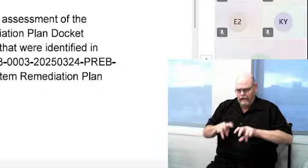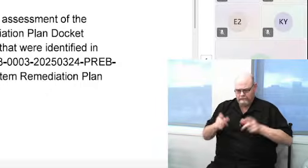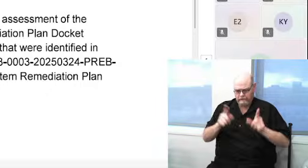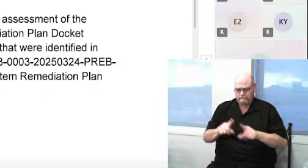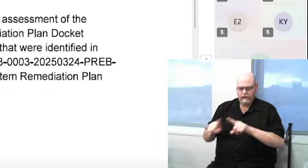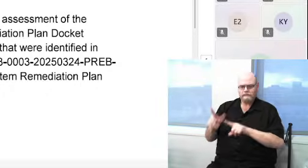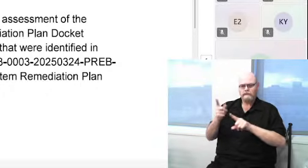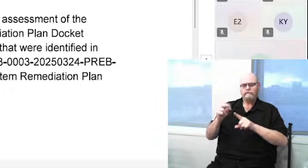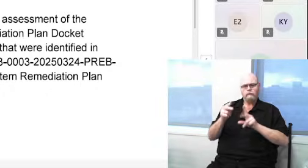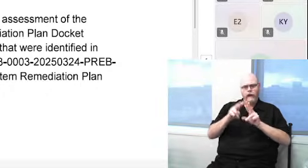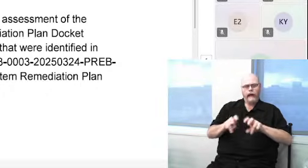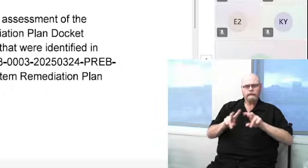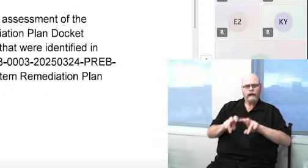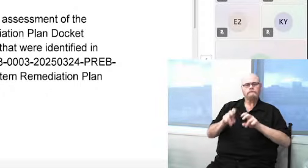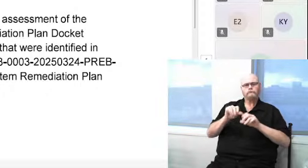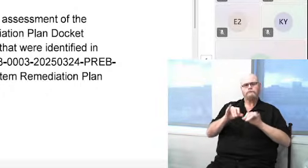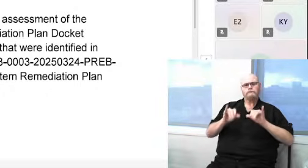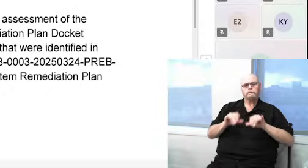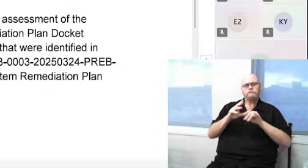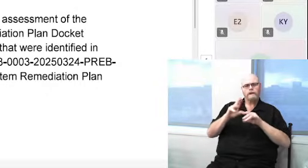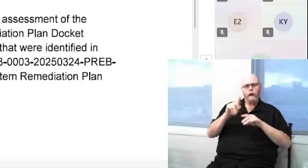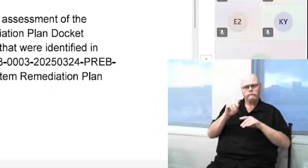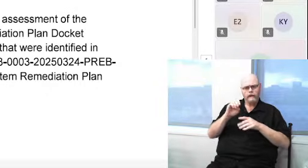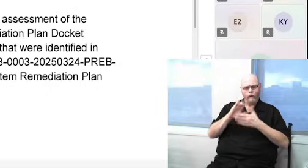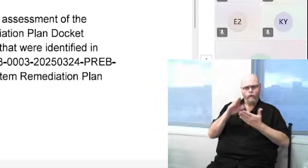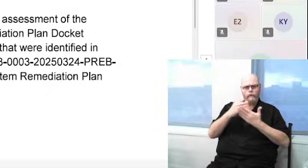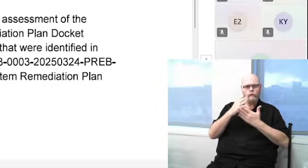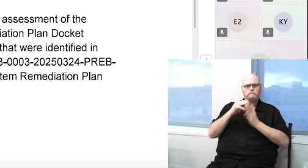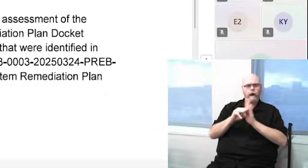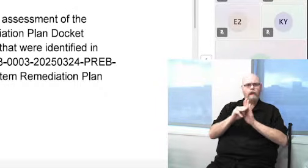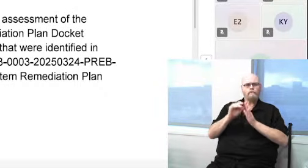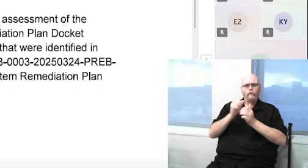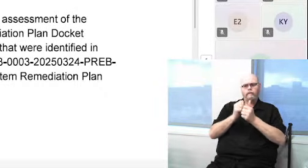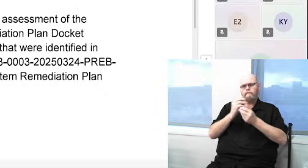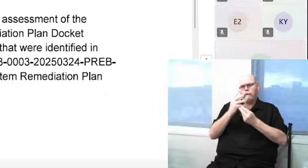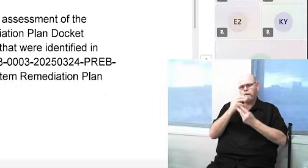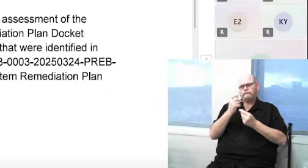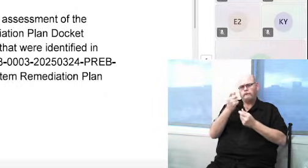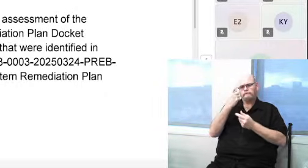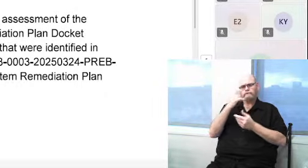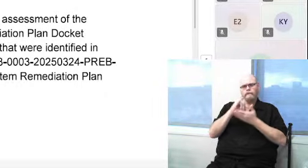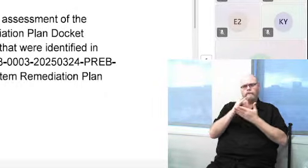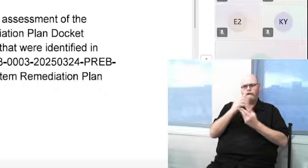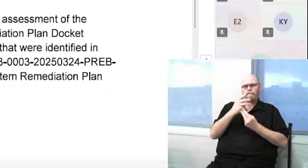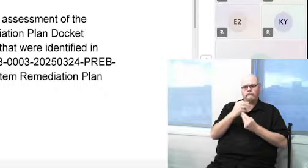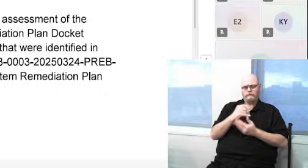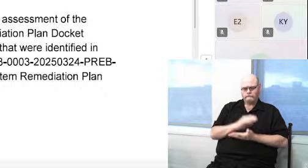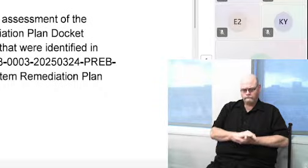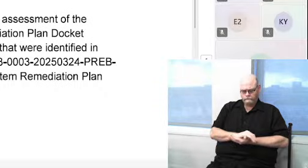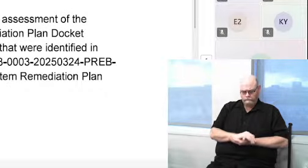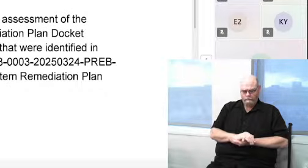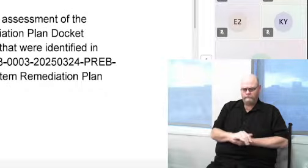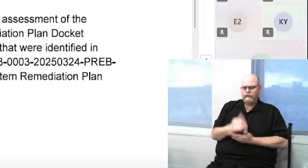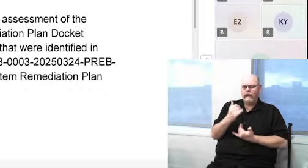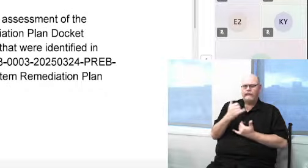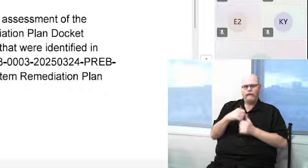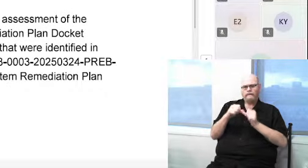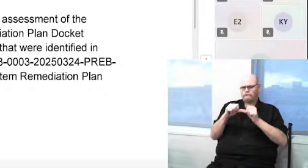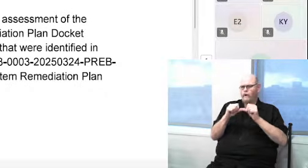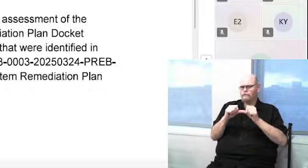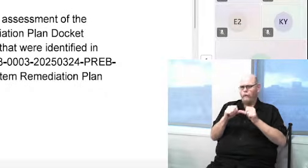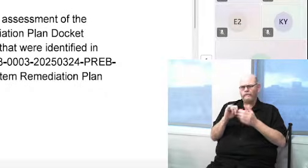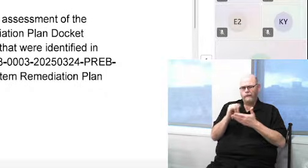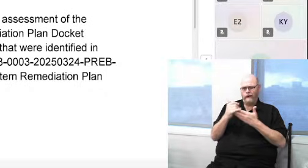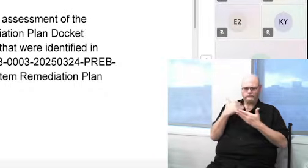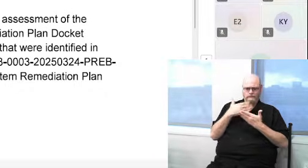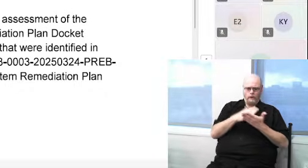analyzing the system, right? We continue updating our models with information to understand what the information says. It's an ongoing effort. We do have